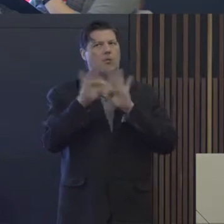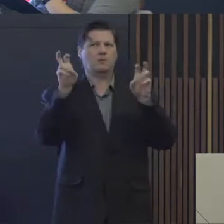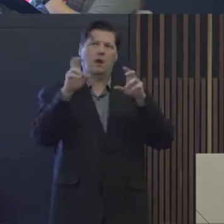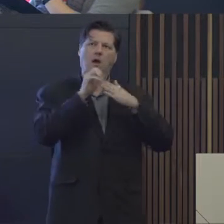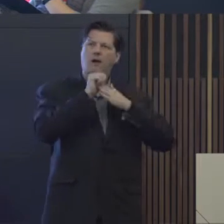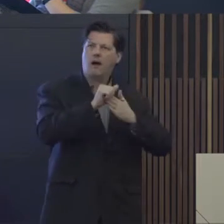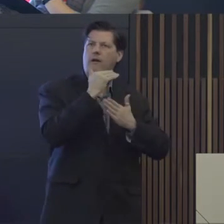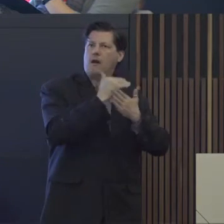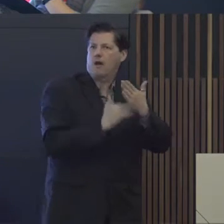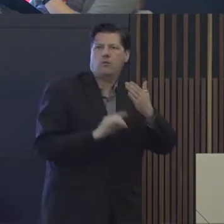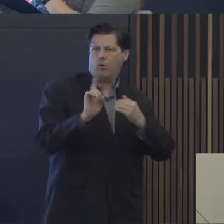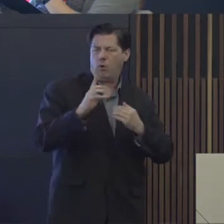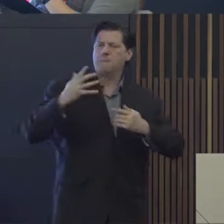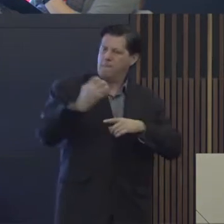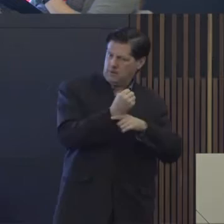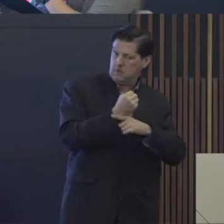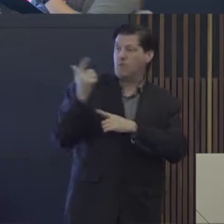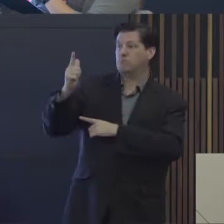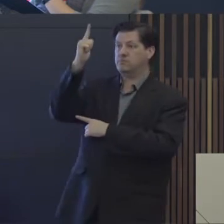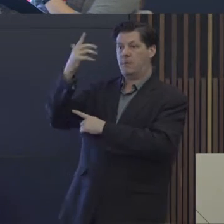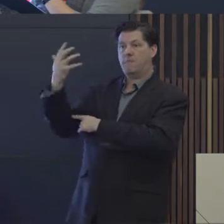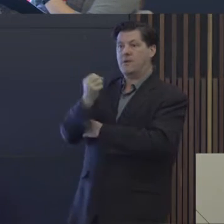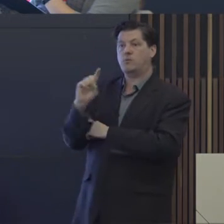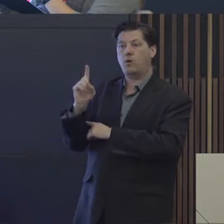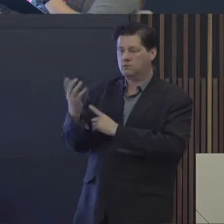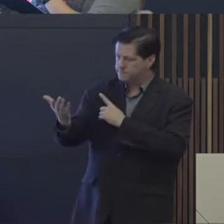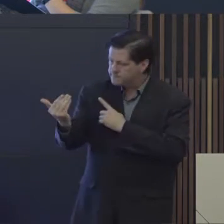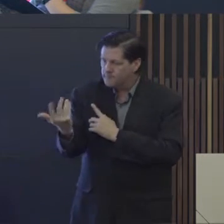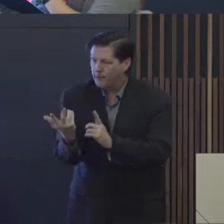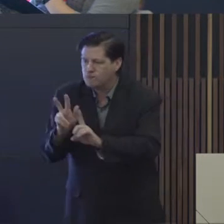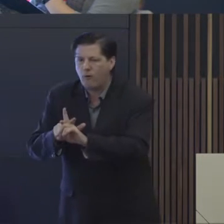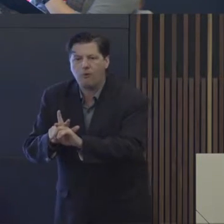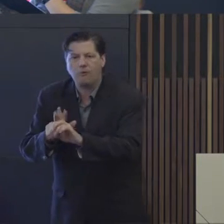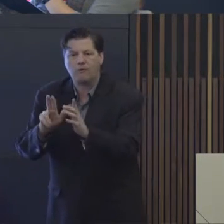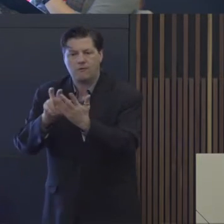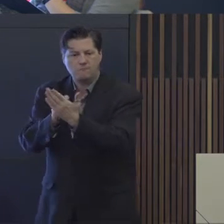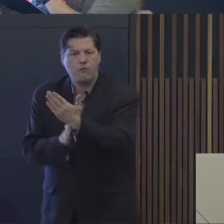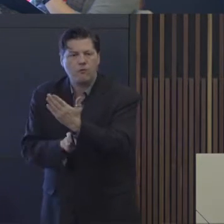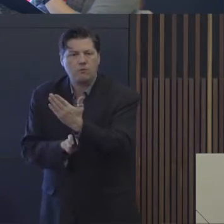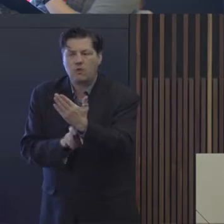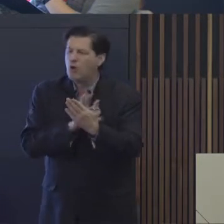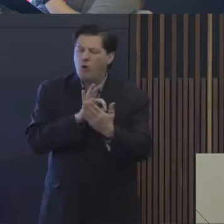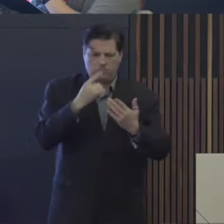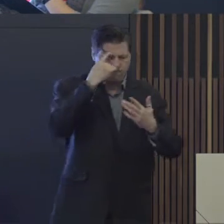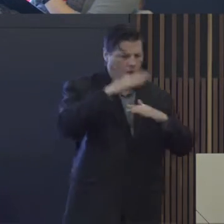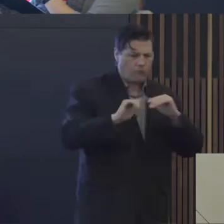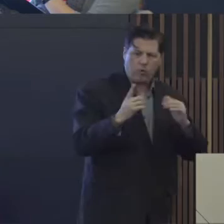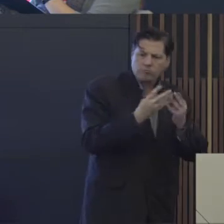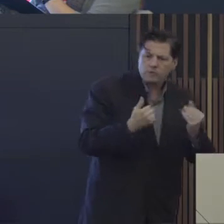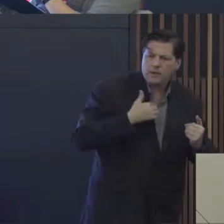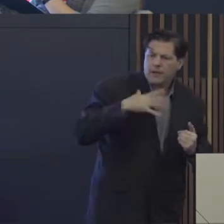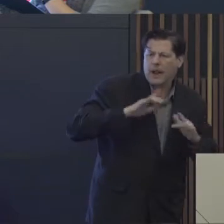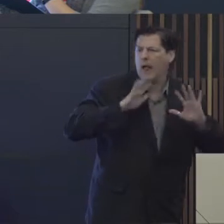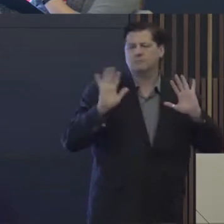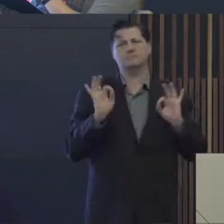was mandatory. The first thing the principal had to do was enrol the child. Don't look at what resources you might need, you actually enrolled